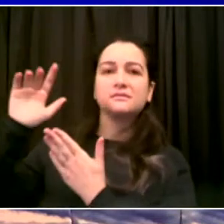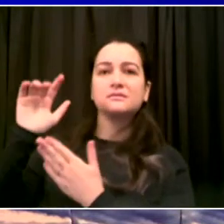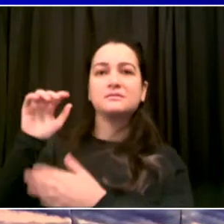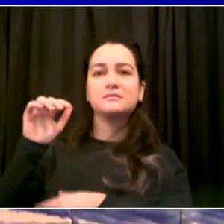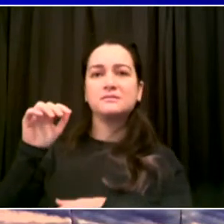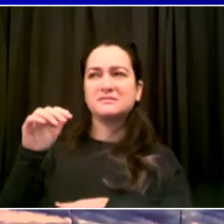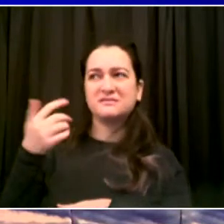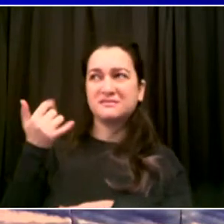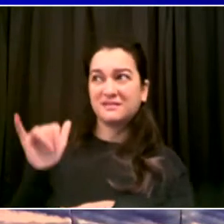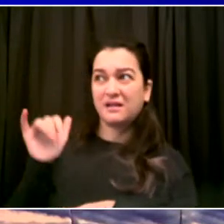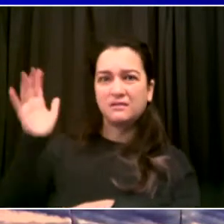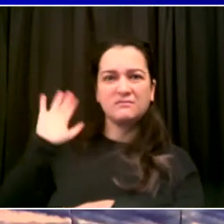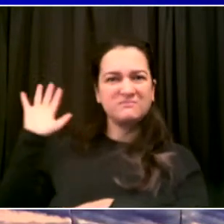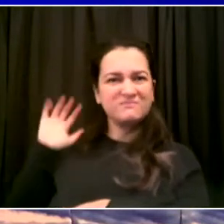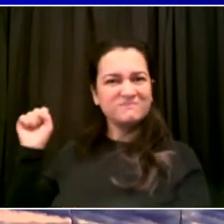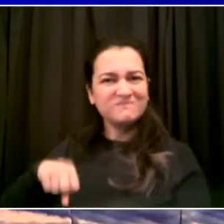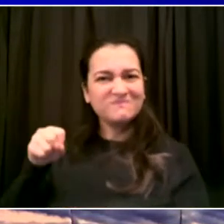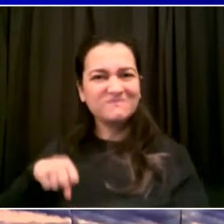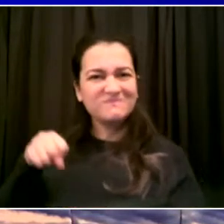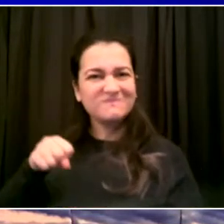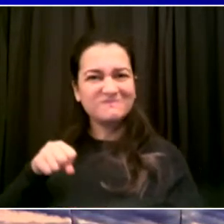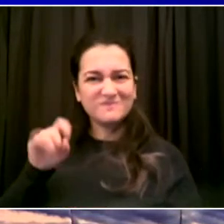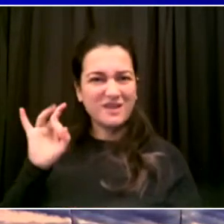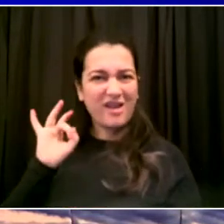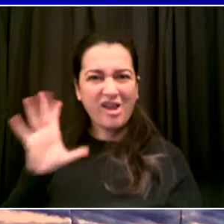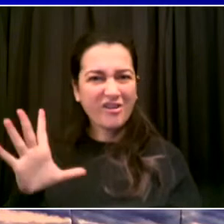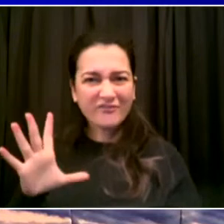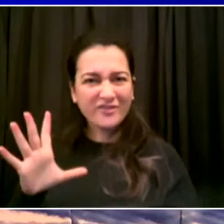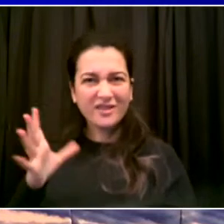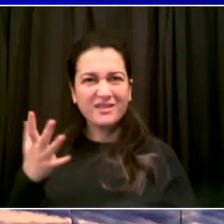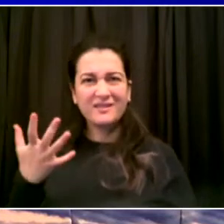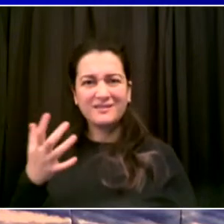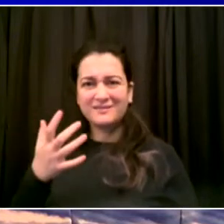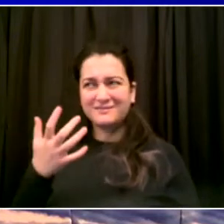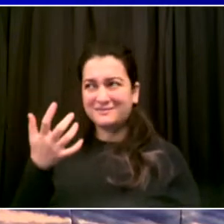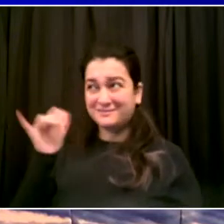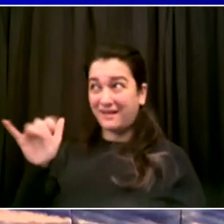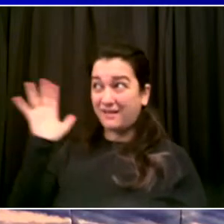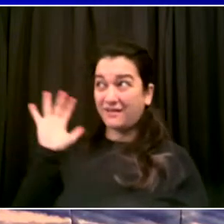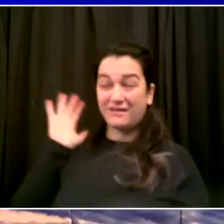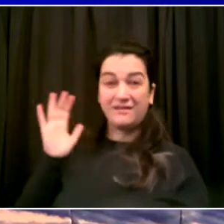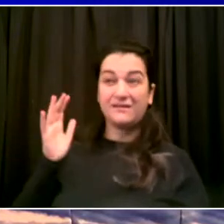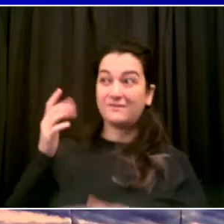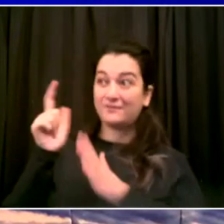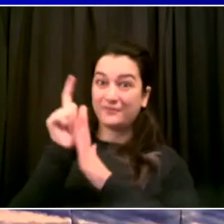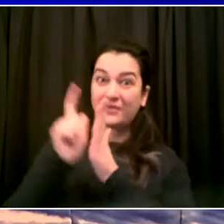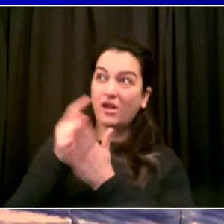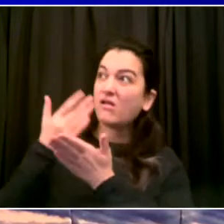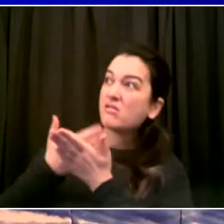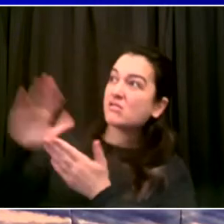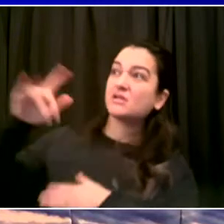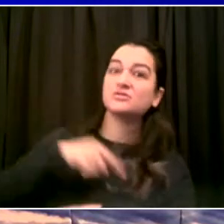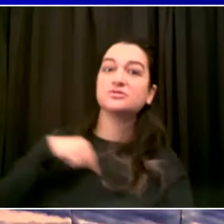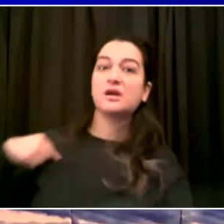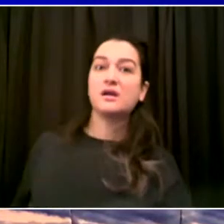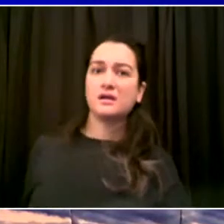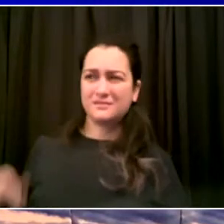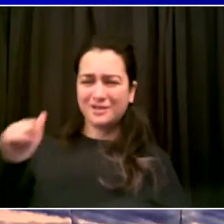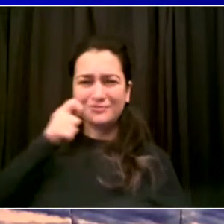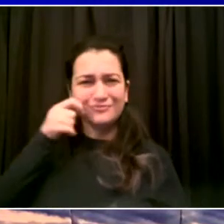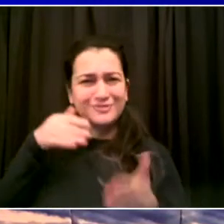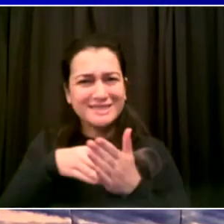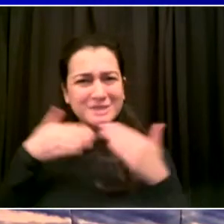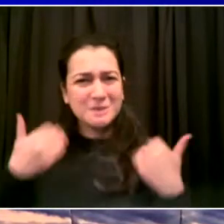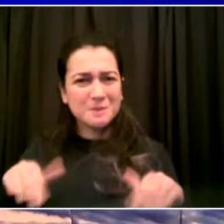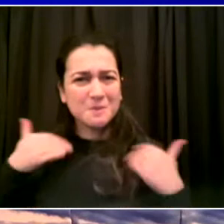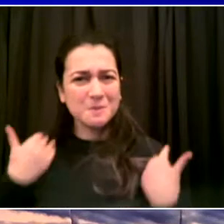that horribly, overtly exclusionary? But that is the history we have to overcome. So I really, really appreciate your